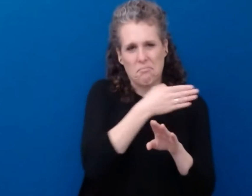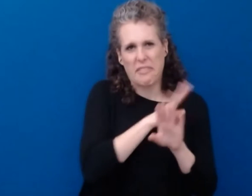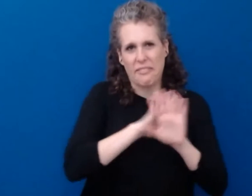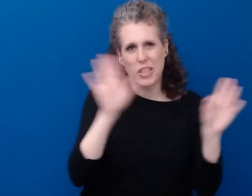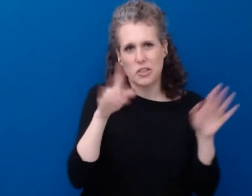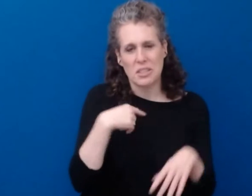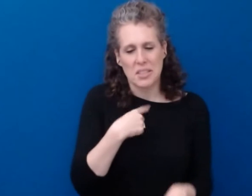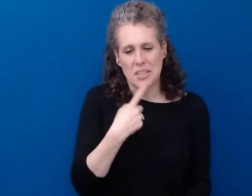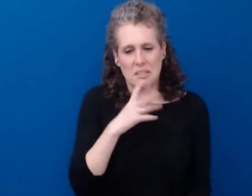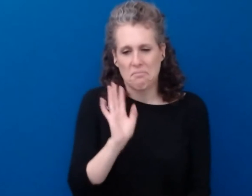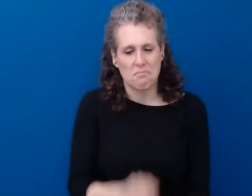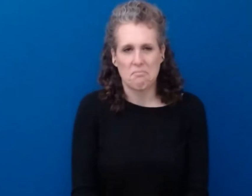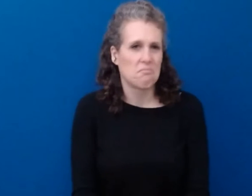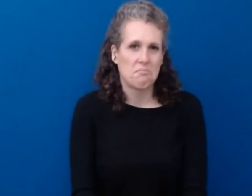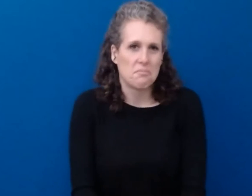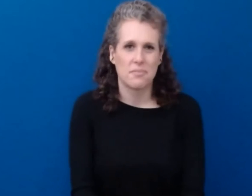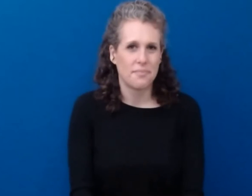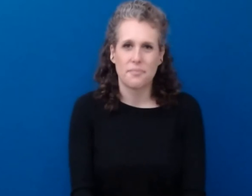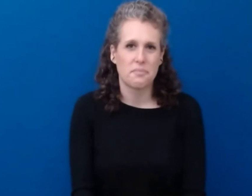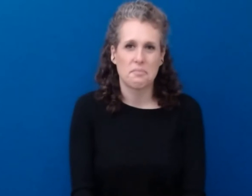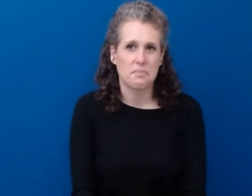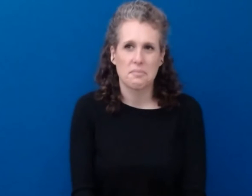So that's pretty much it, yeah.